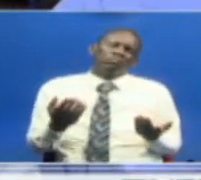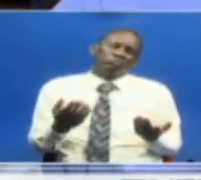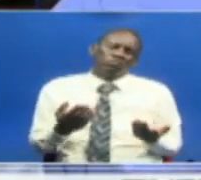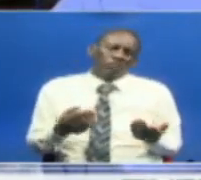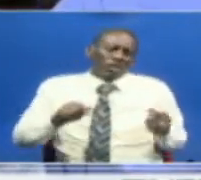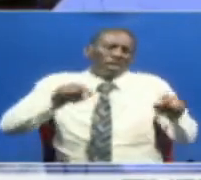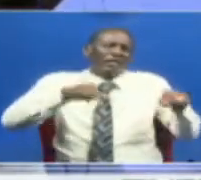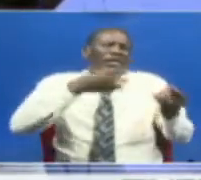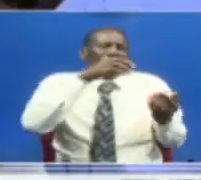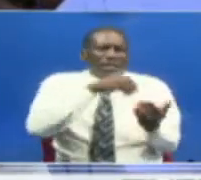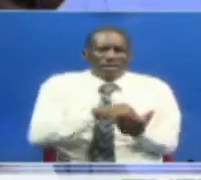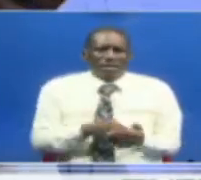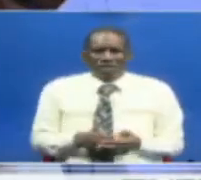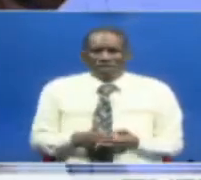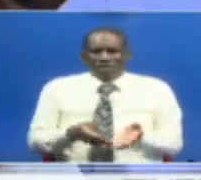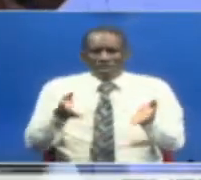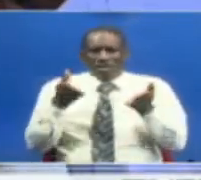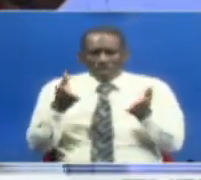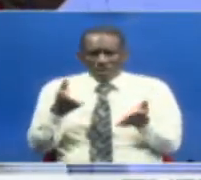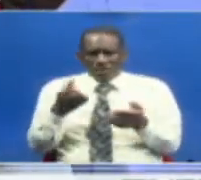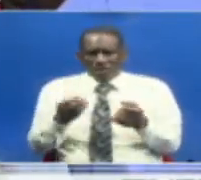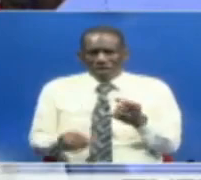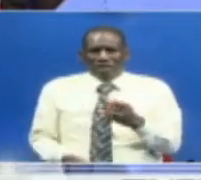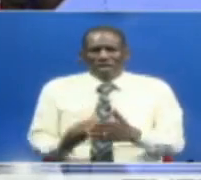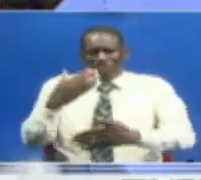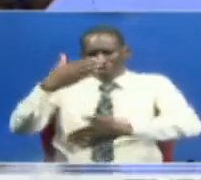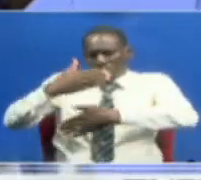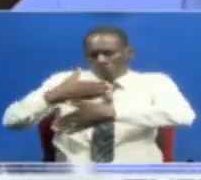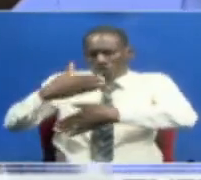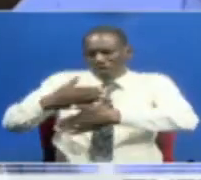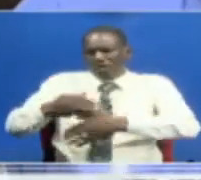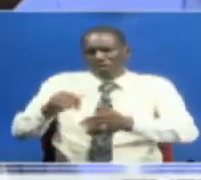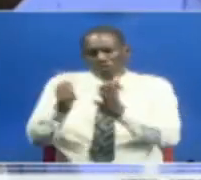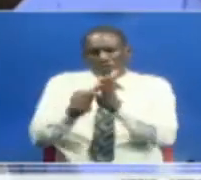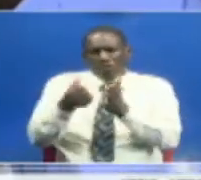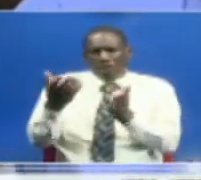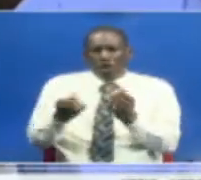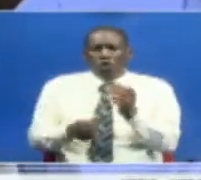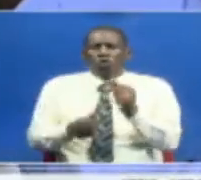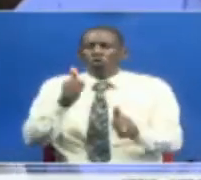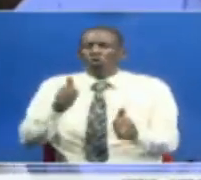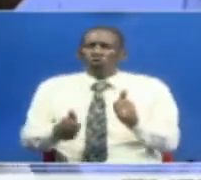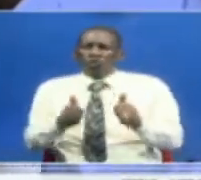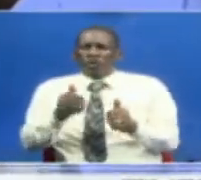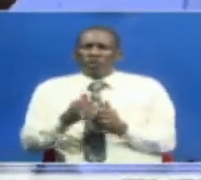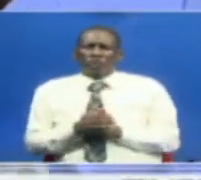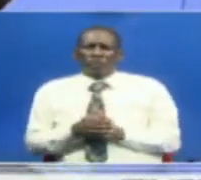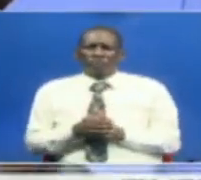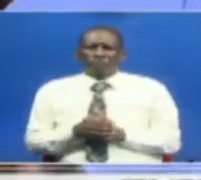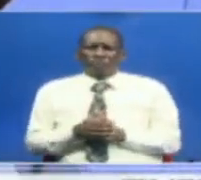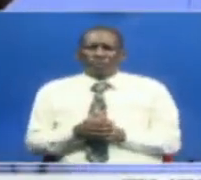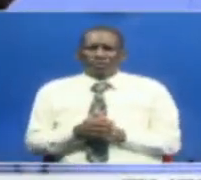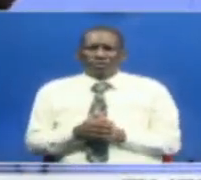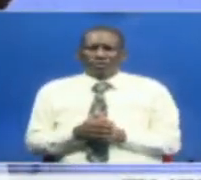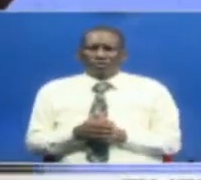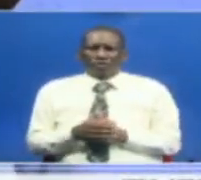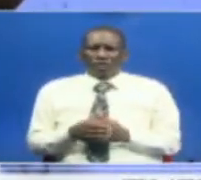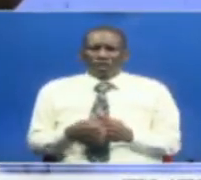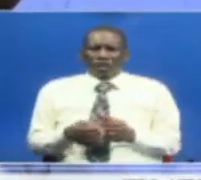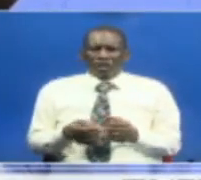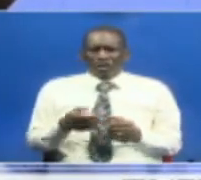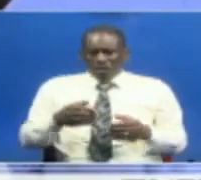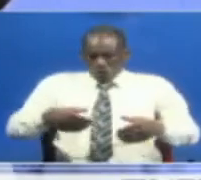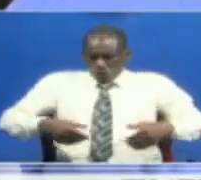hii, imetokea mambo ya boundaries. Ambaye reka hii ndogo ndogo